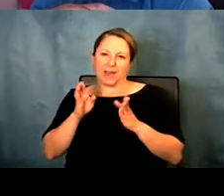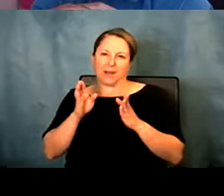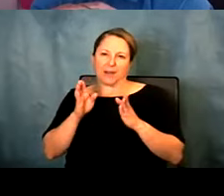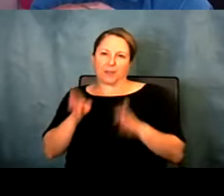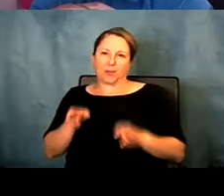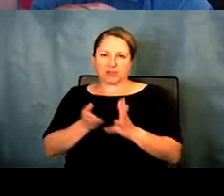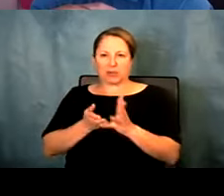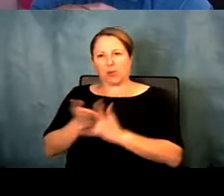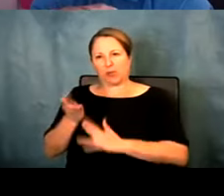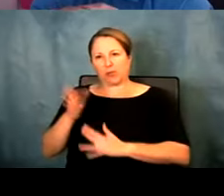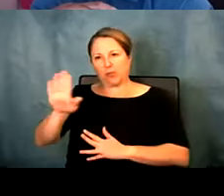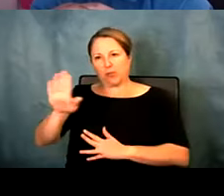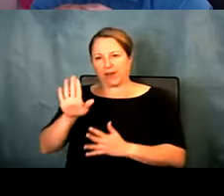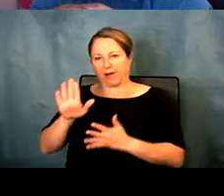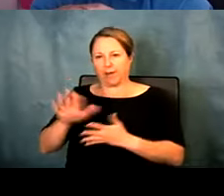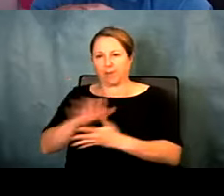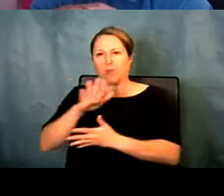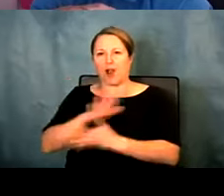primary care doctor.